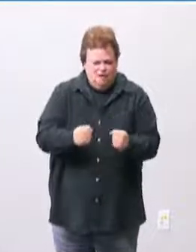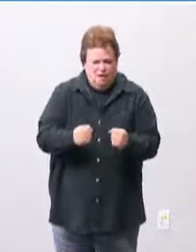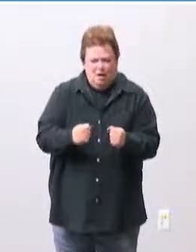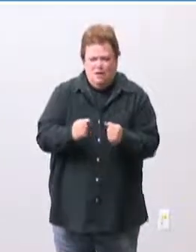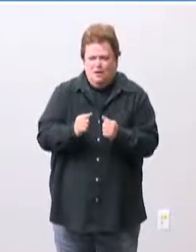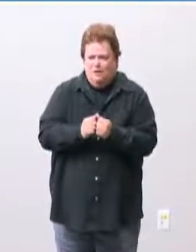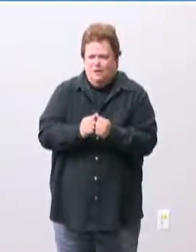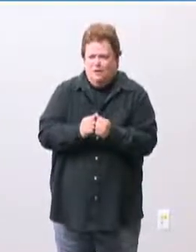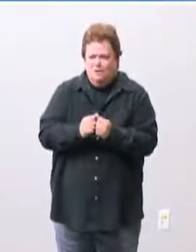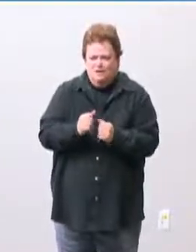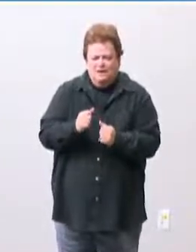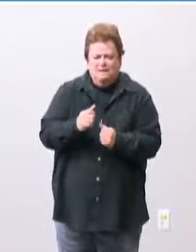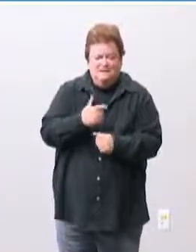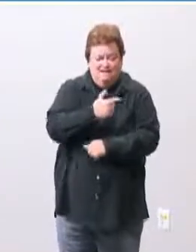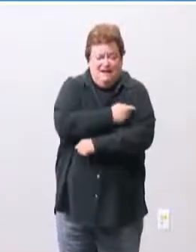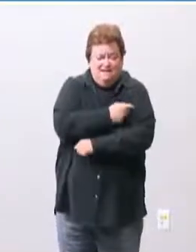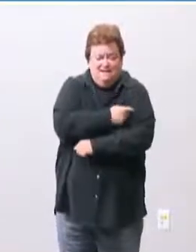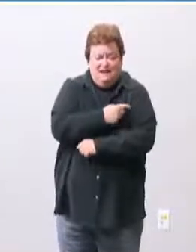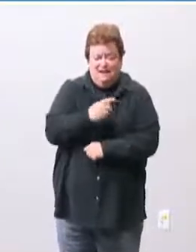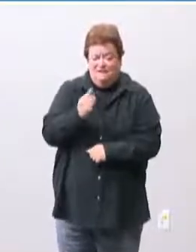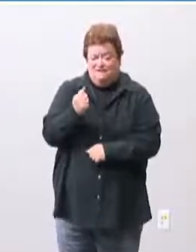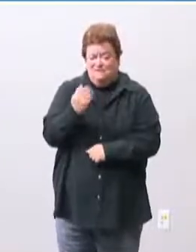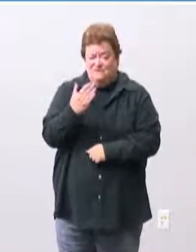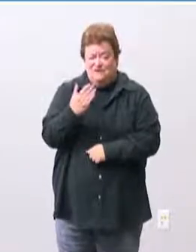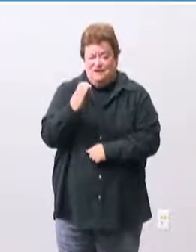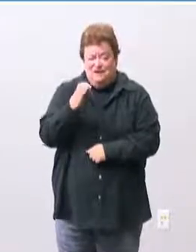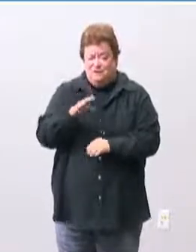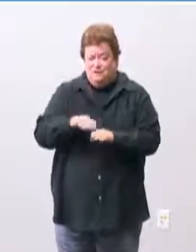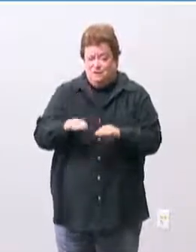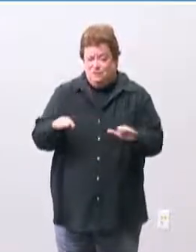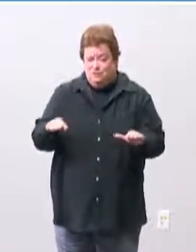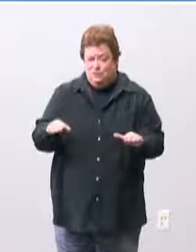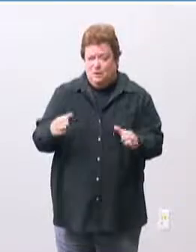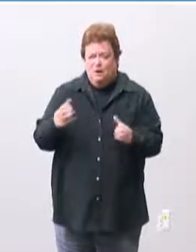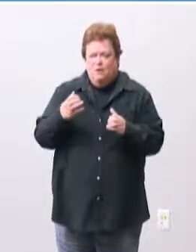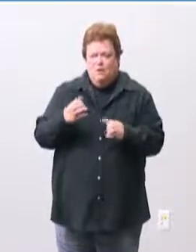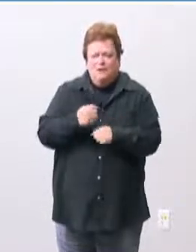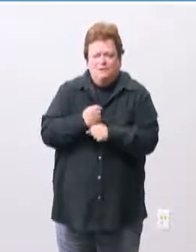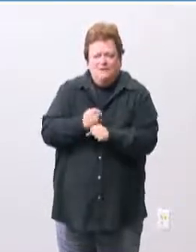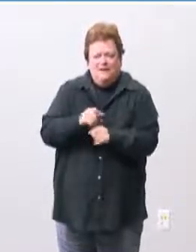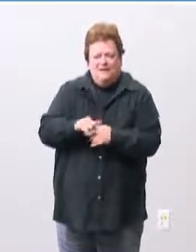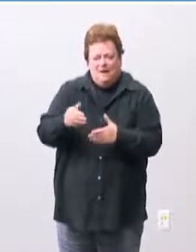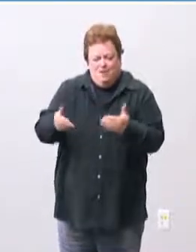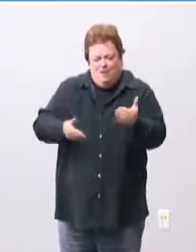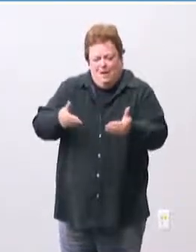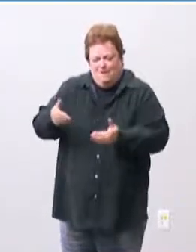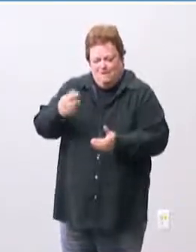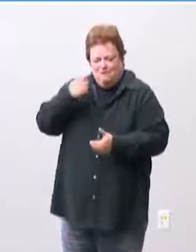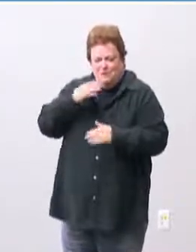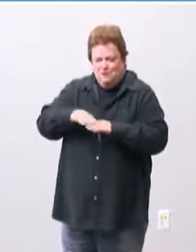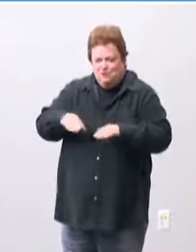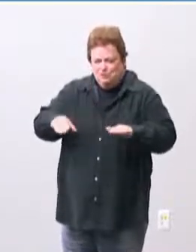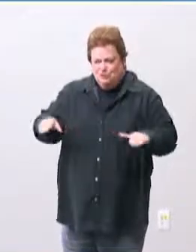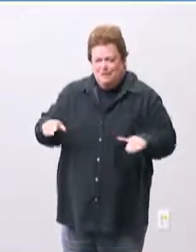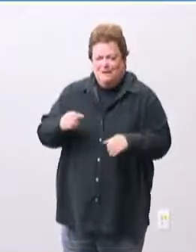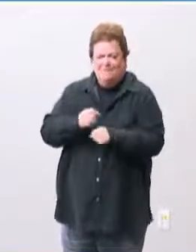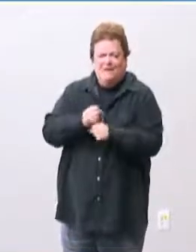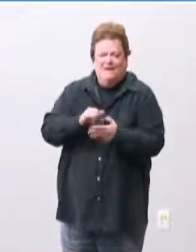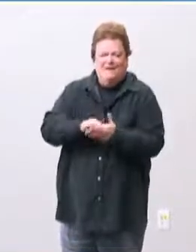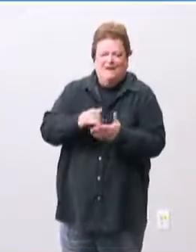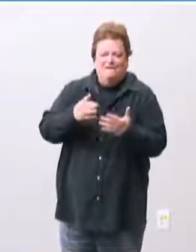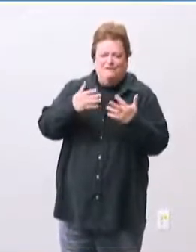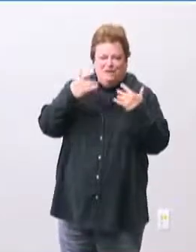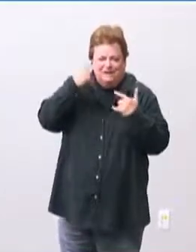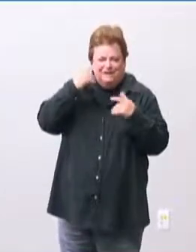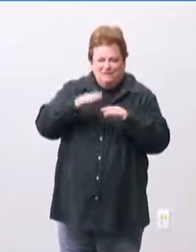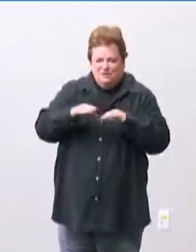those 1,500 children. We wanted to create a welcoming environment, and that was kid-friendly, and people wore